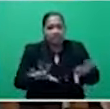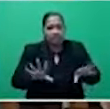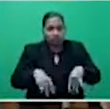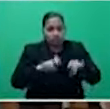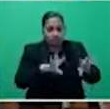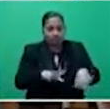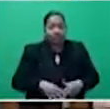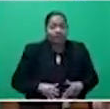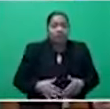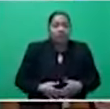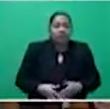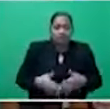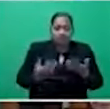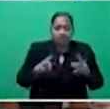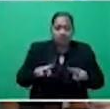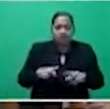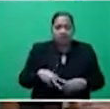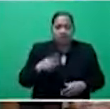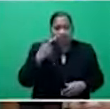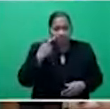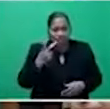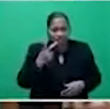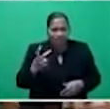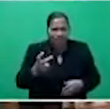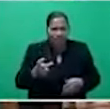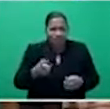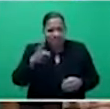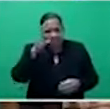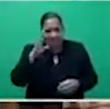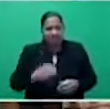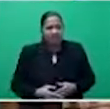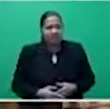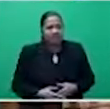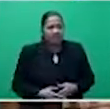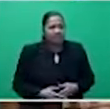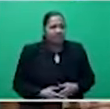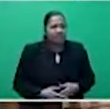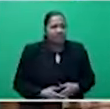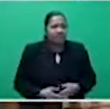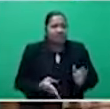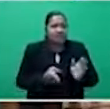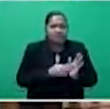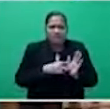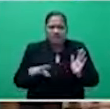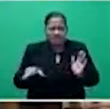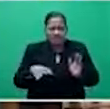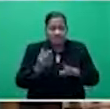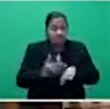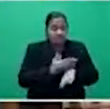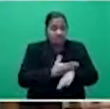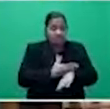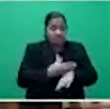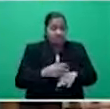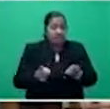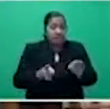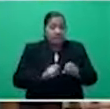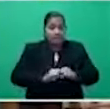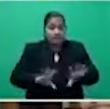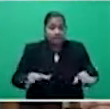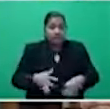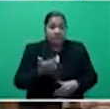at tourism-driven countries. Maldives, before the pandemic, 72% debt to GDP ratio. After